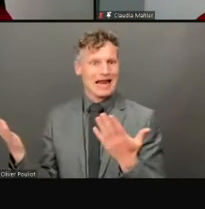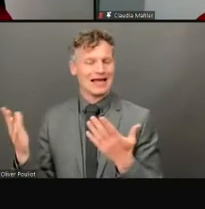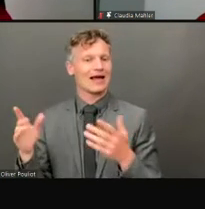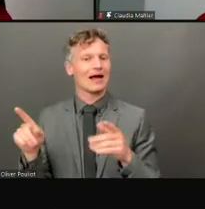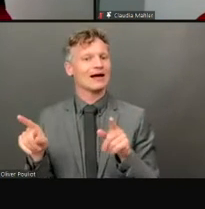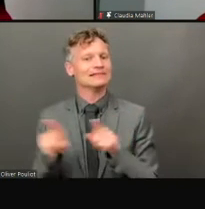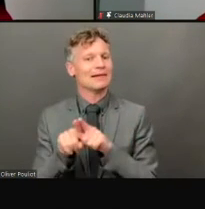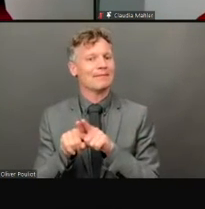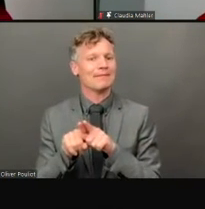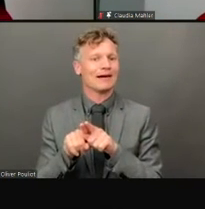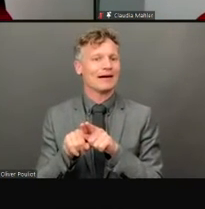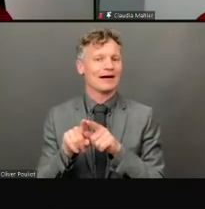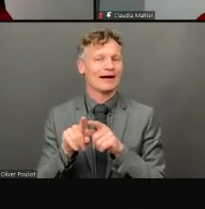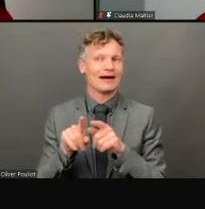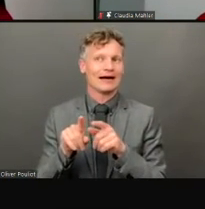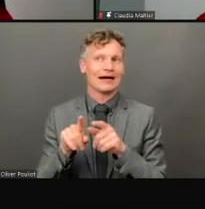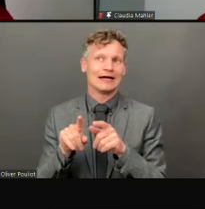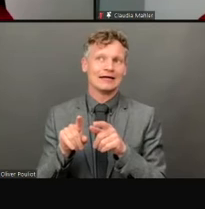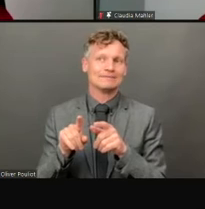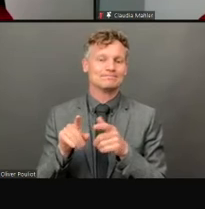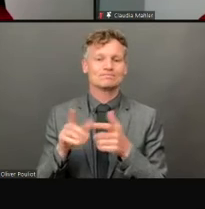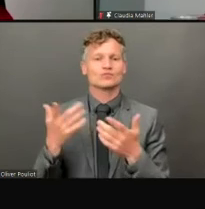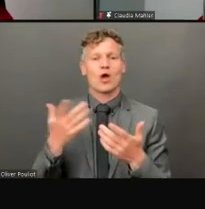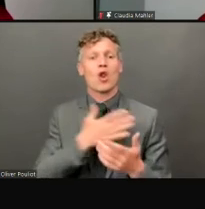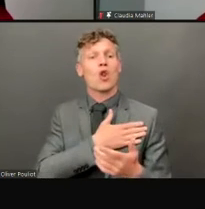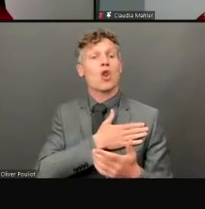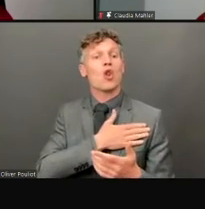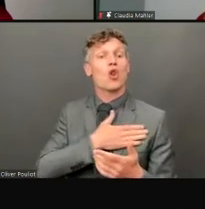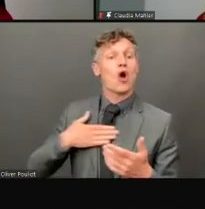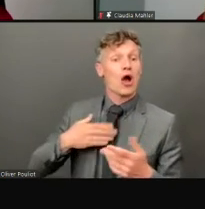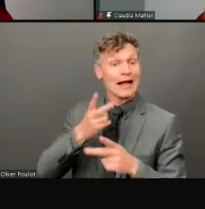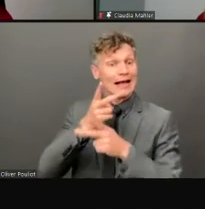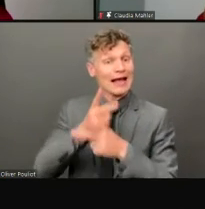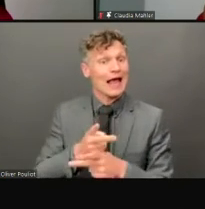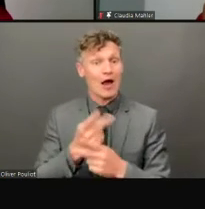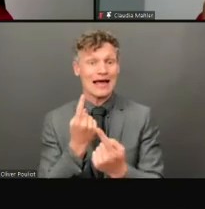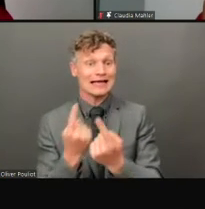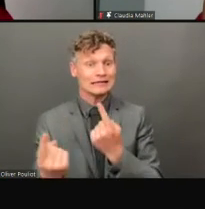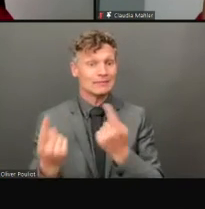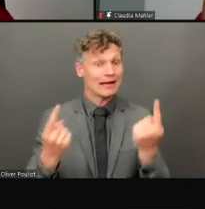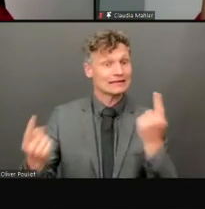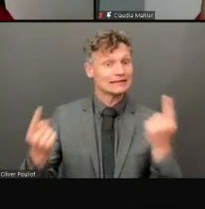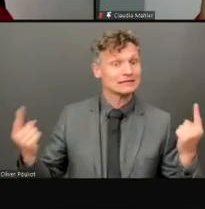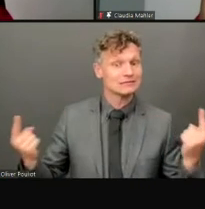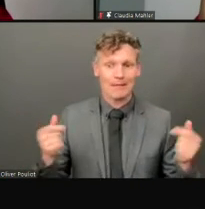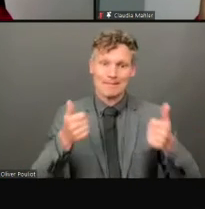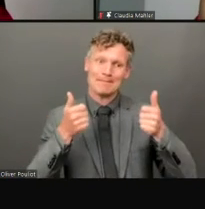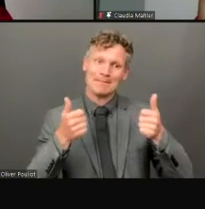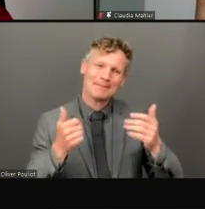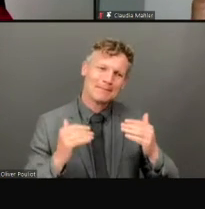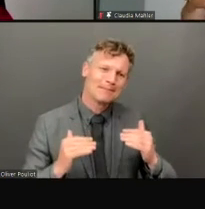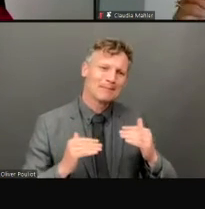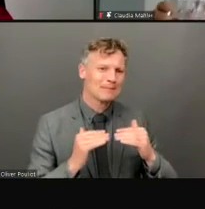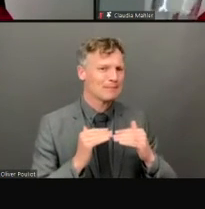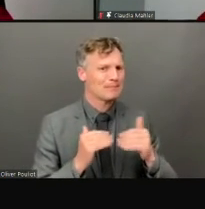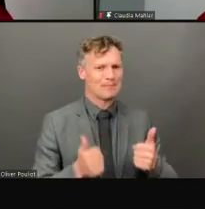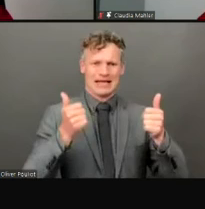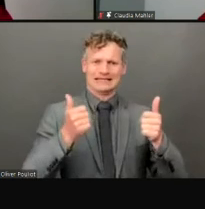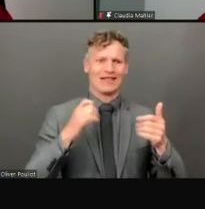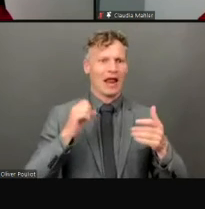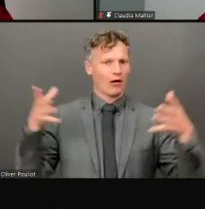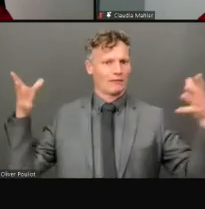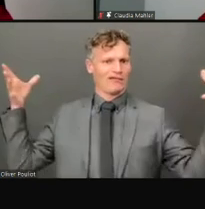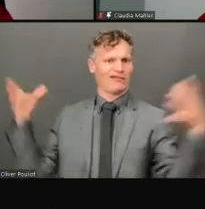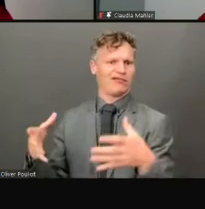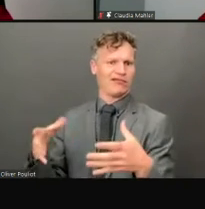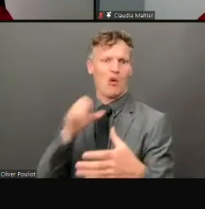that's exactly the right way to go for older people as well as everybody. On the related issue of limitations